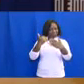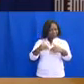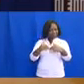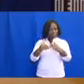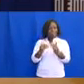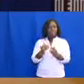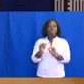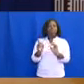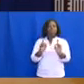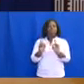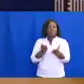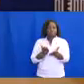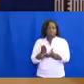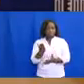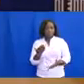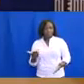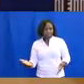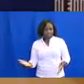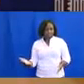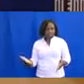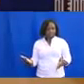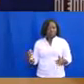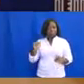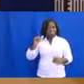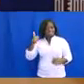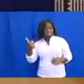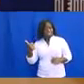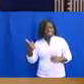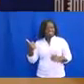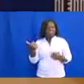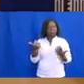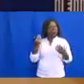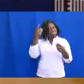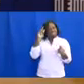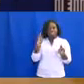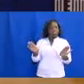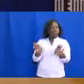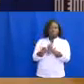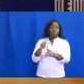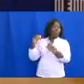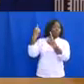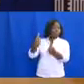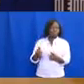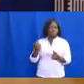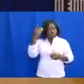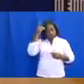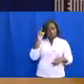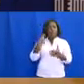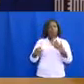protocols announced. Others have decided to remain closed until further noticed.